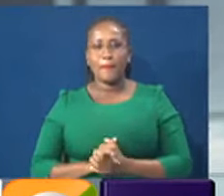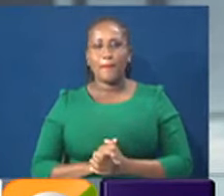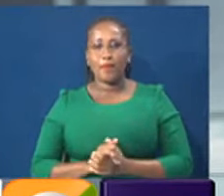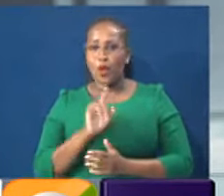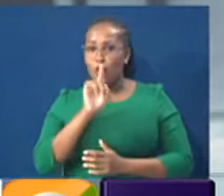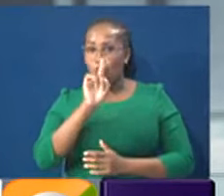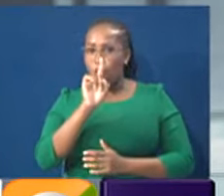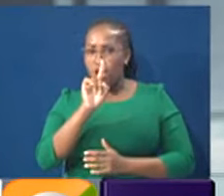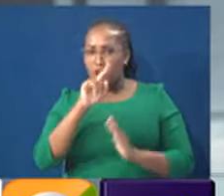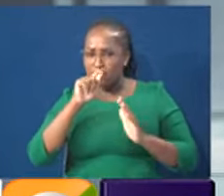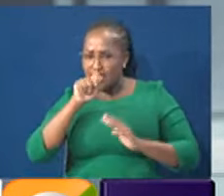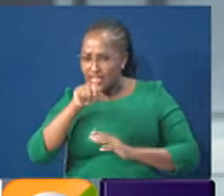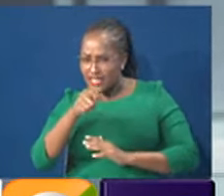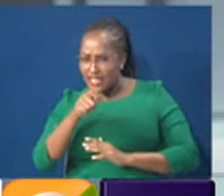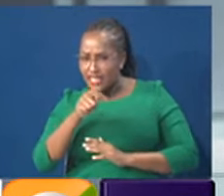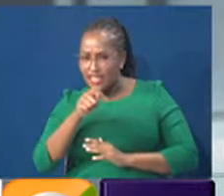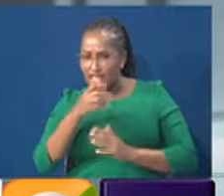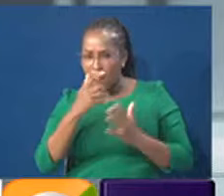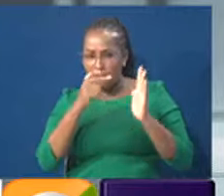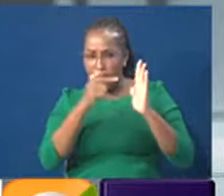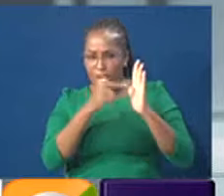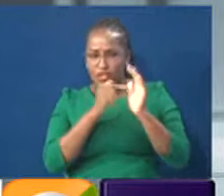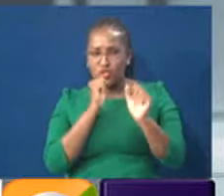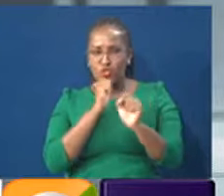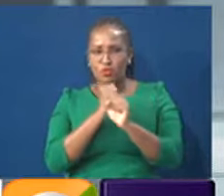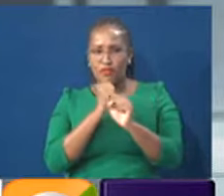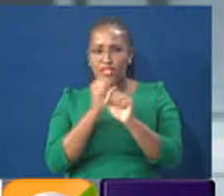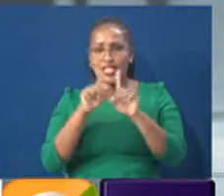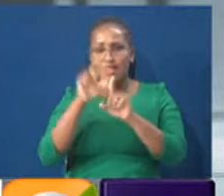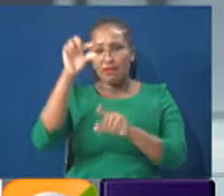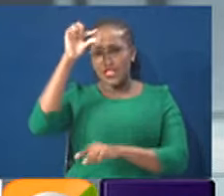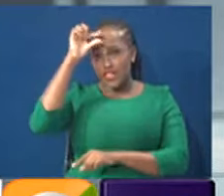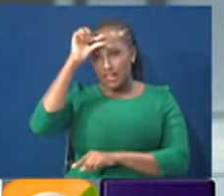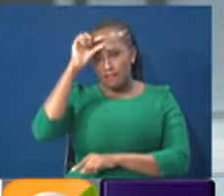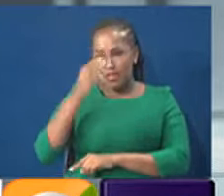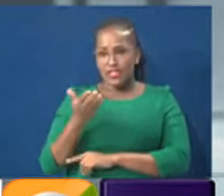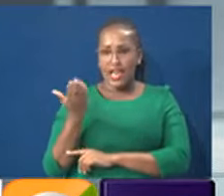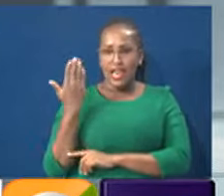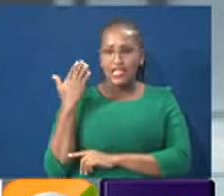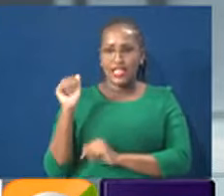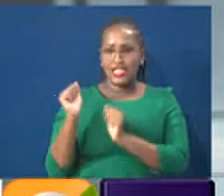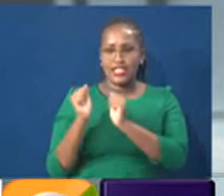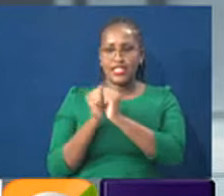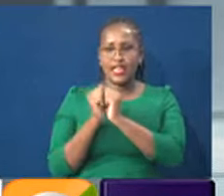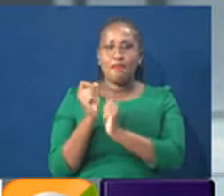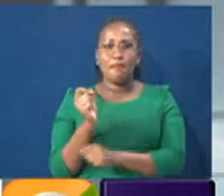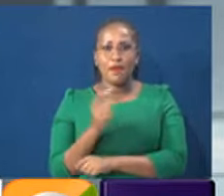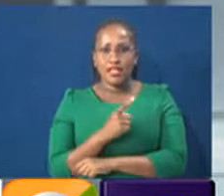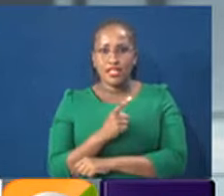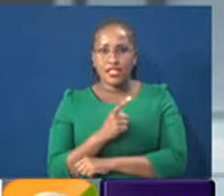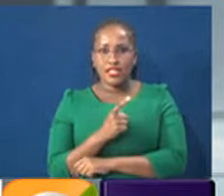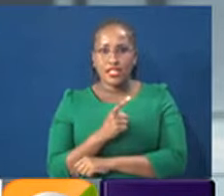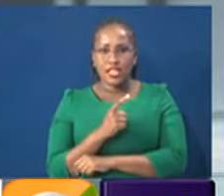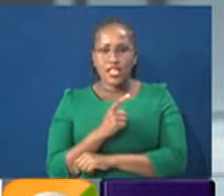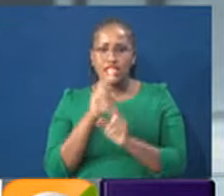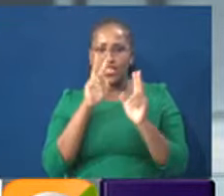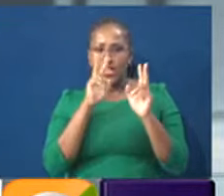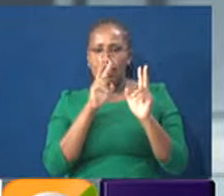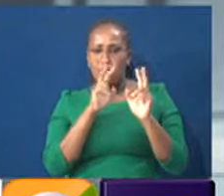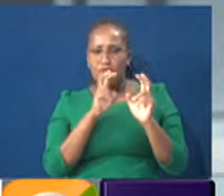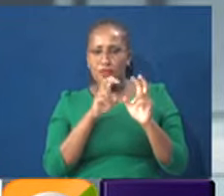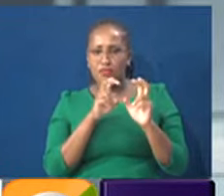One of the key aspects that we have done as a government in the last 10 months touches on matters